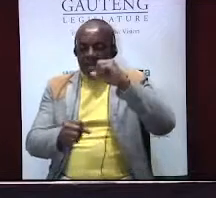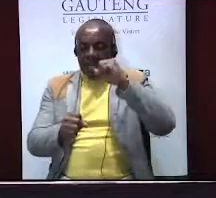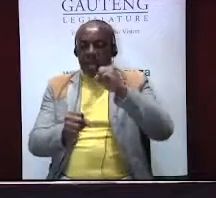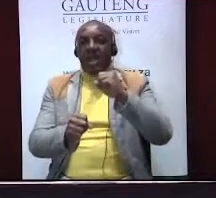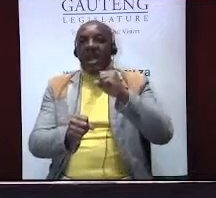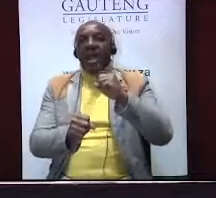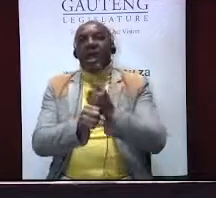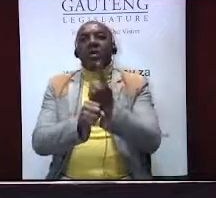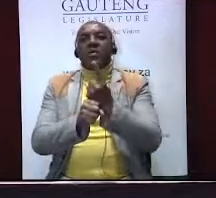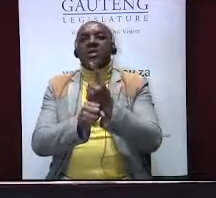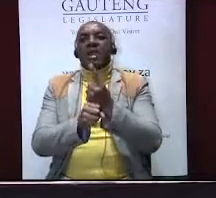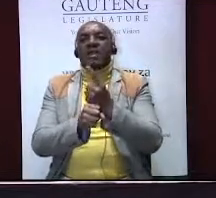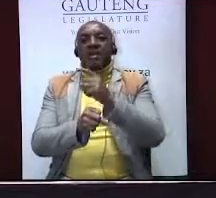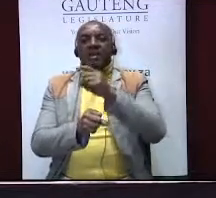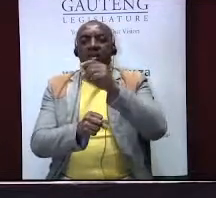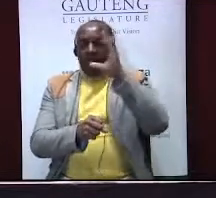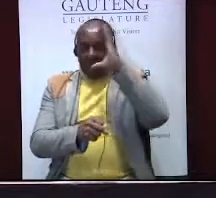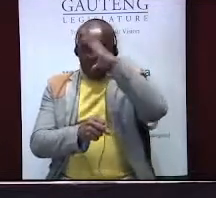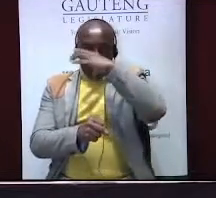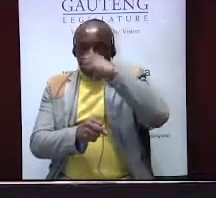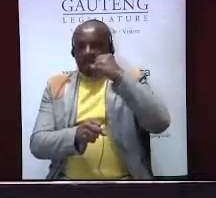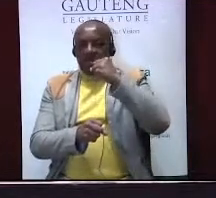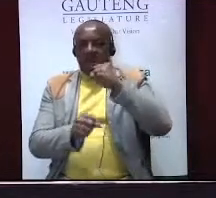Gauteng faith-based organization.